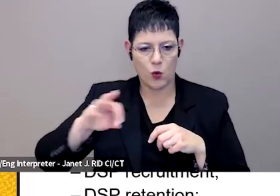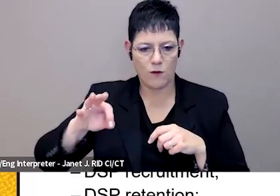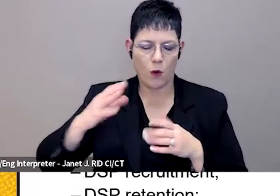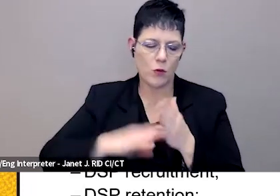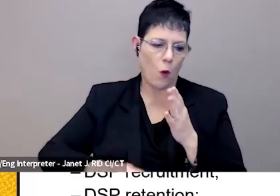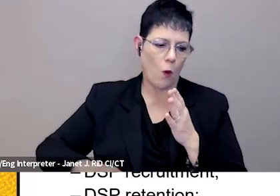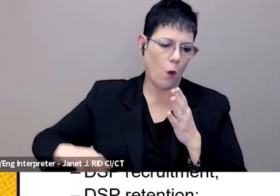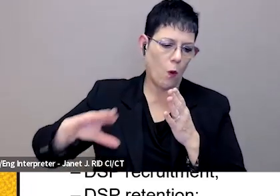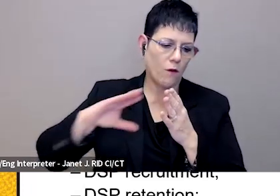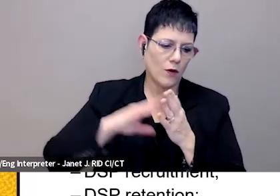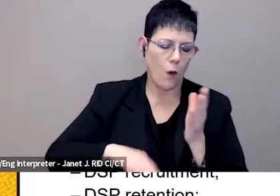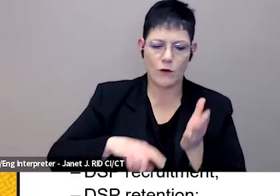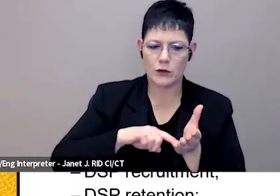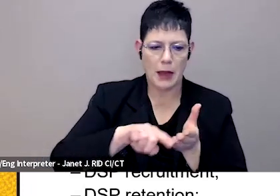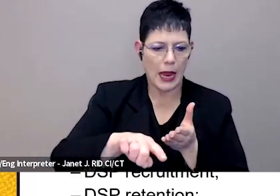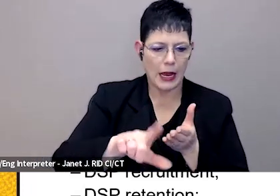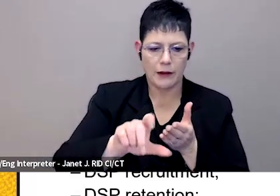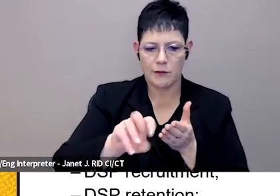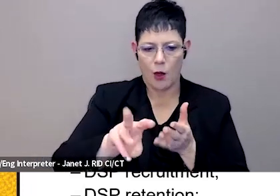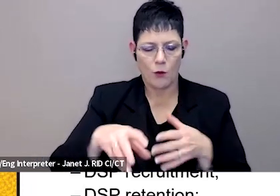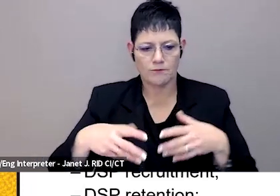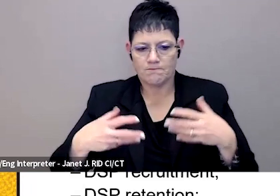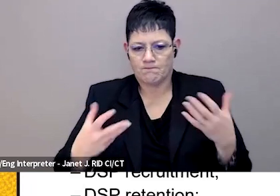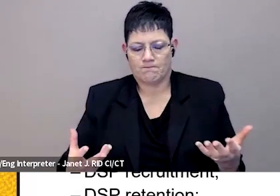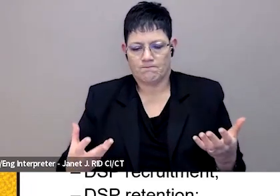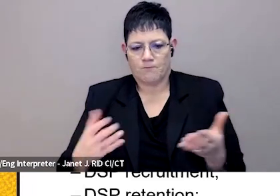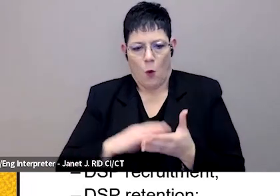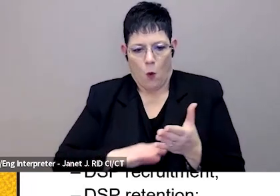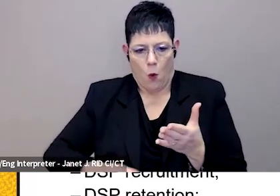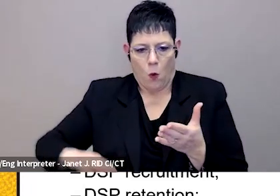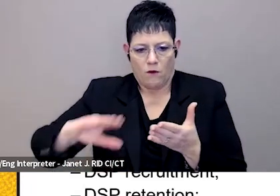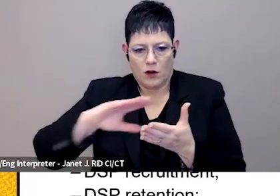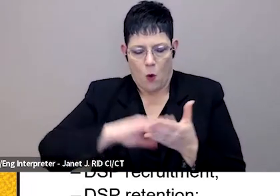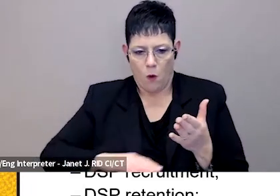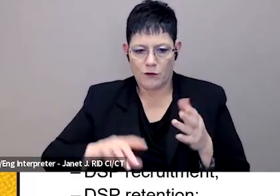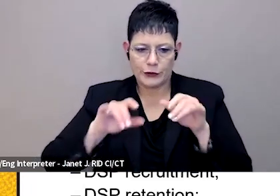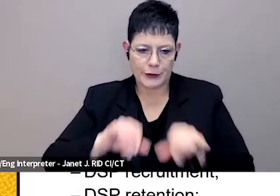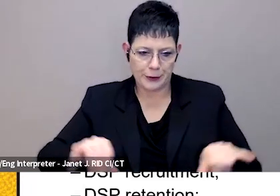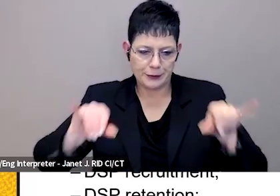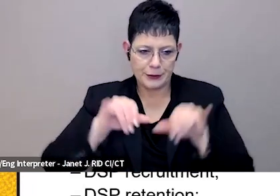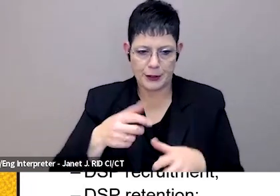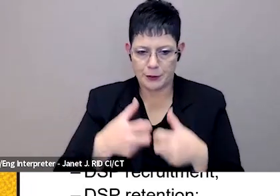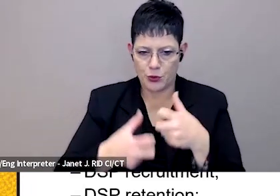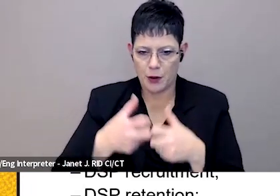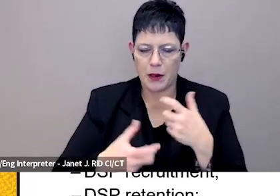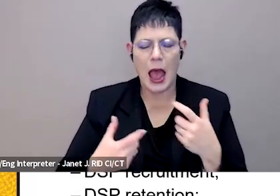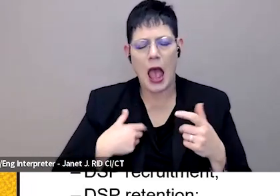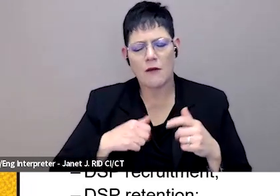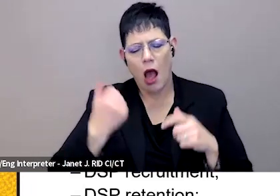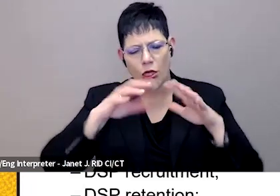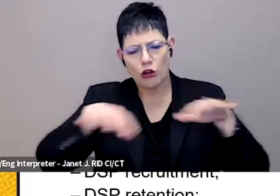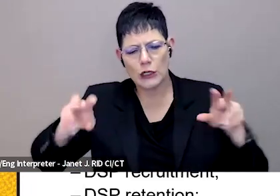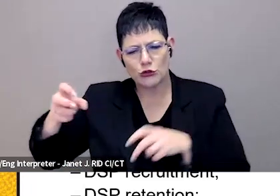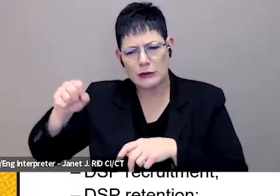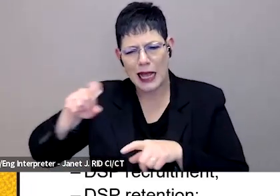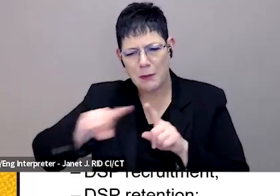it is the low wages. And so that there are a myriad of other issues and